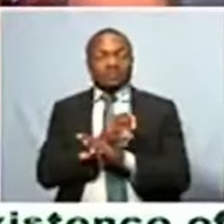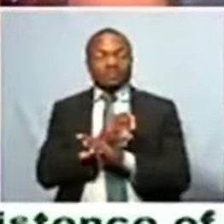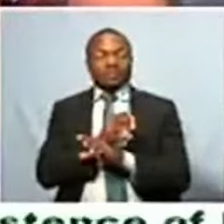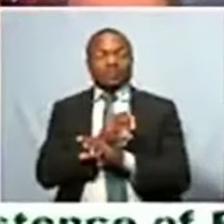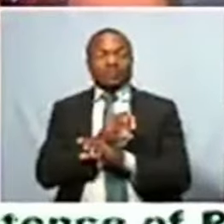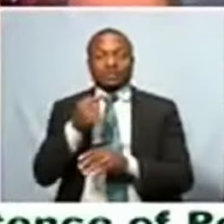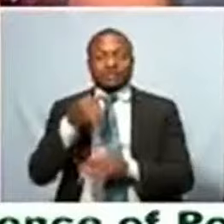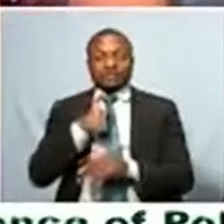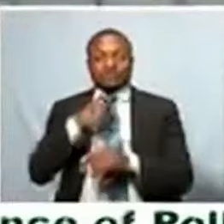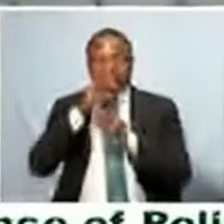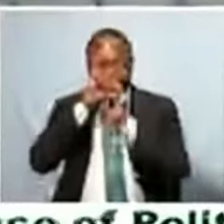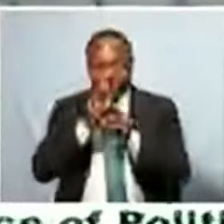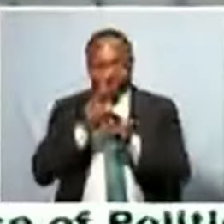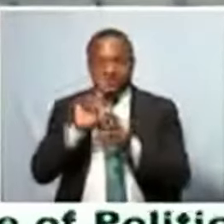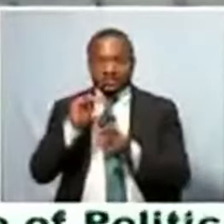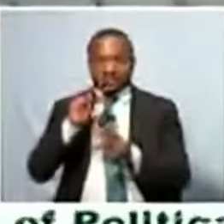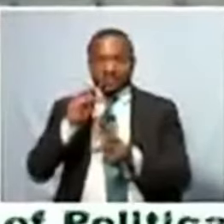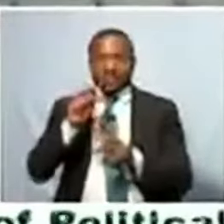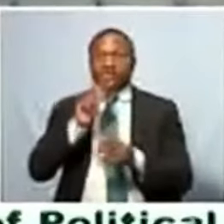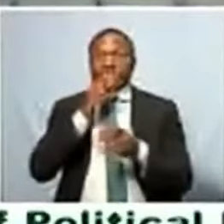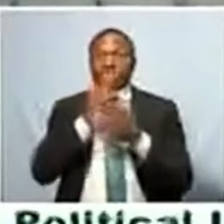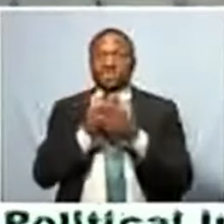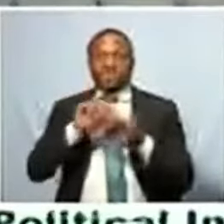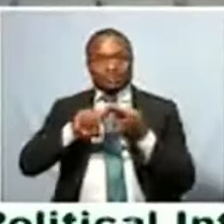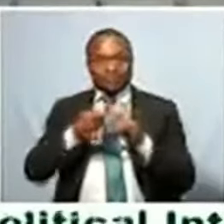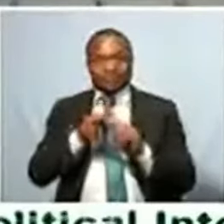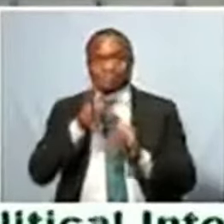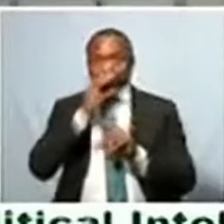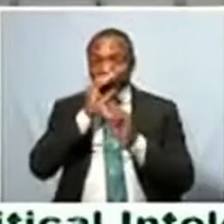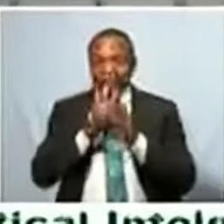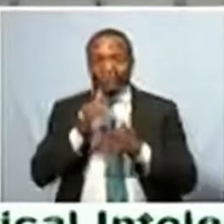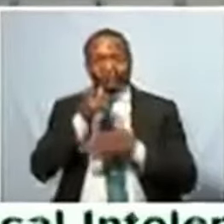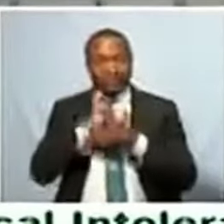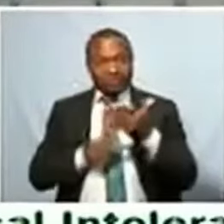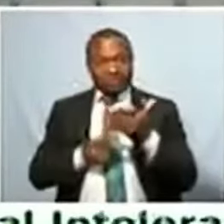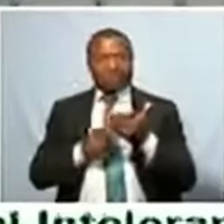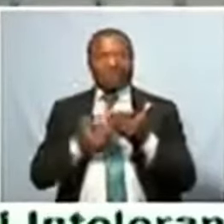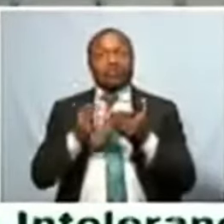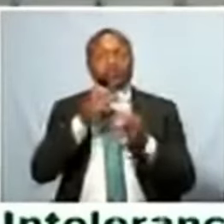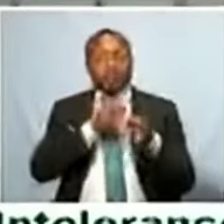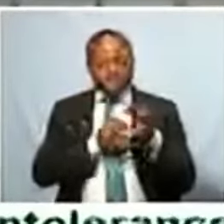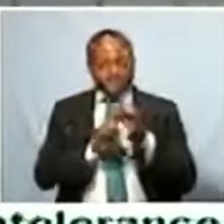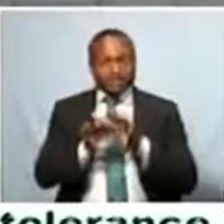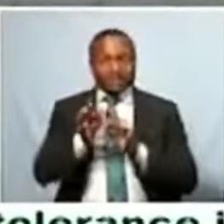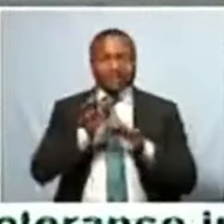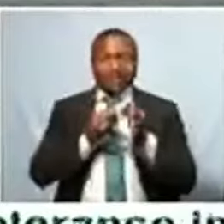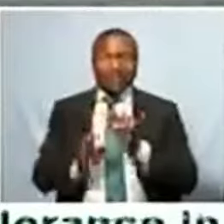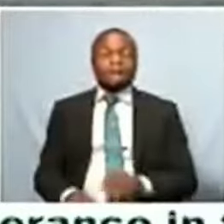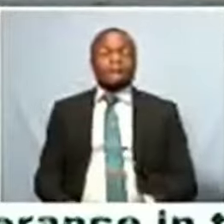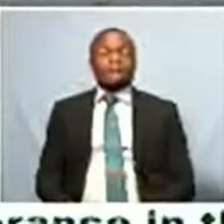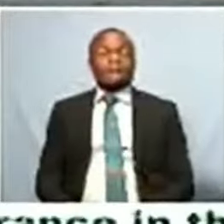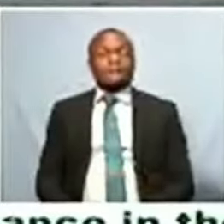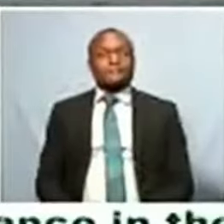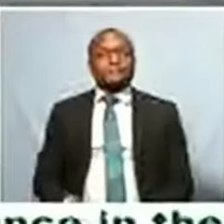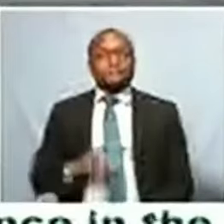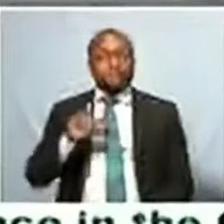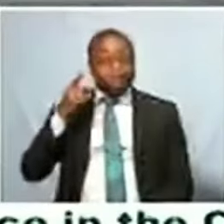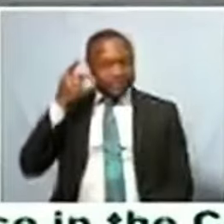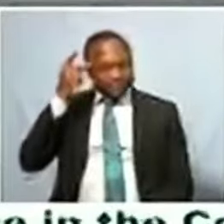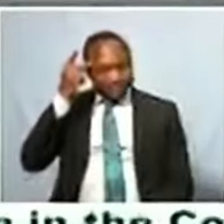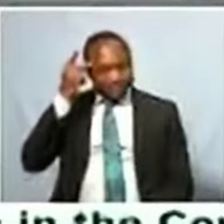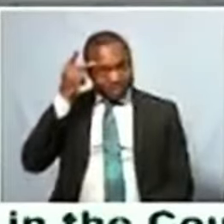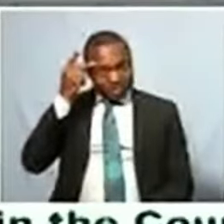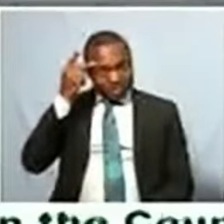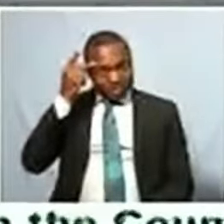Honorable Mute, because we are very good friends. Madam Speaker, what I was trying to underscore is that political